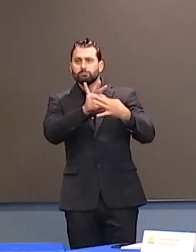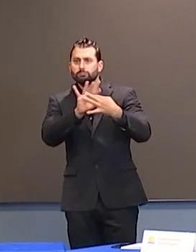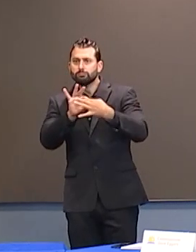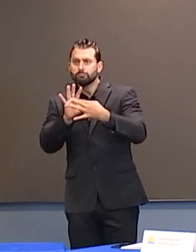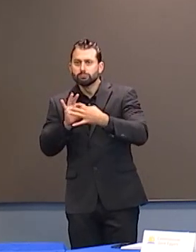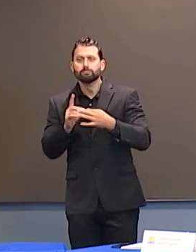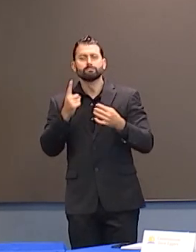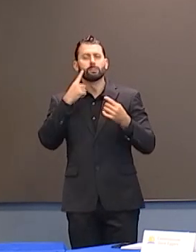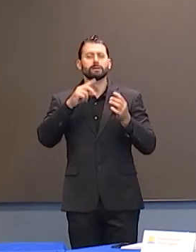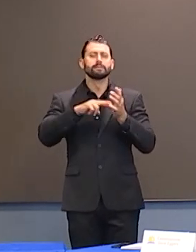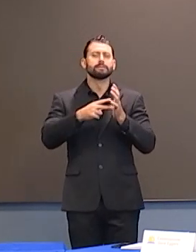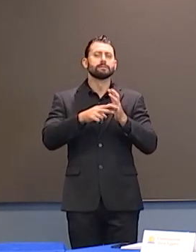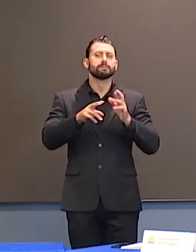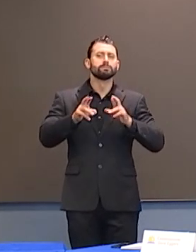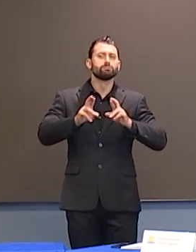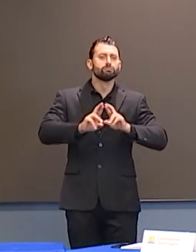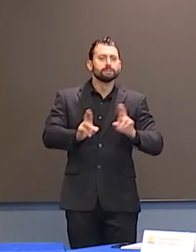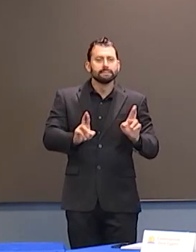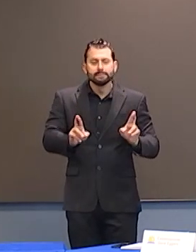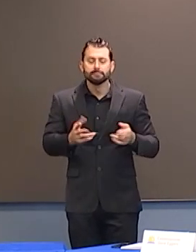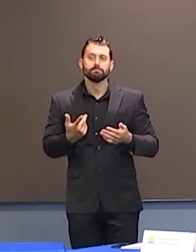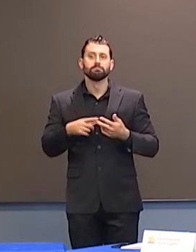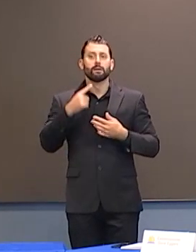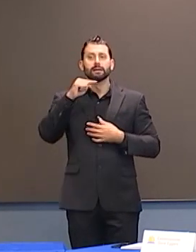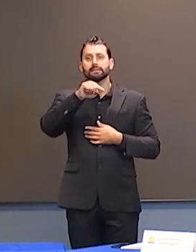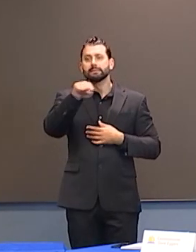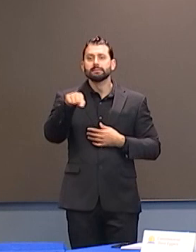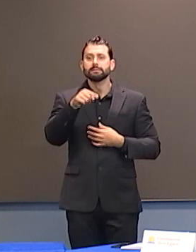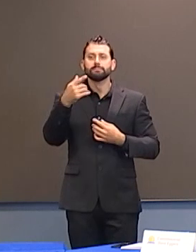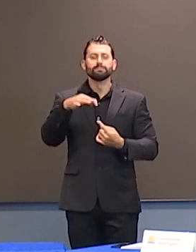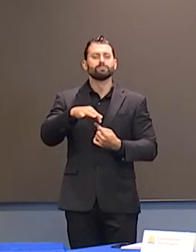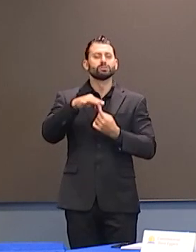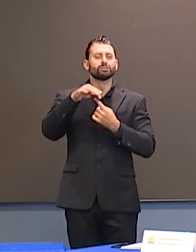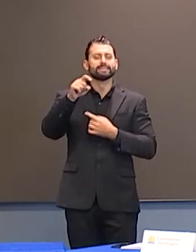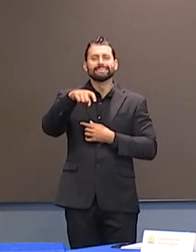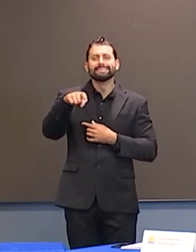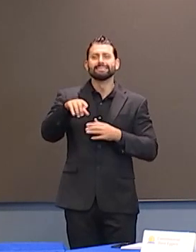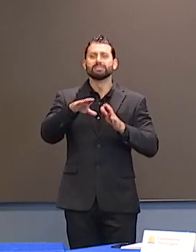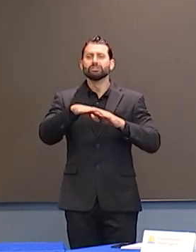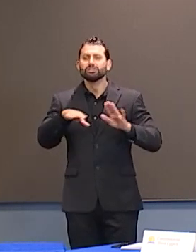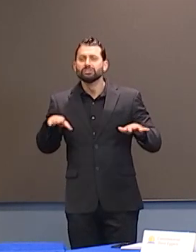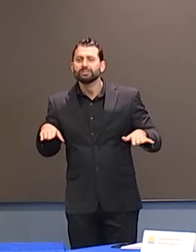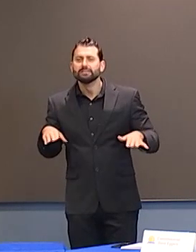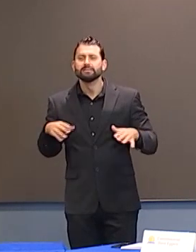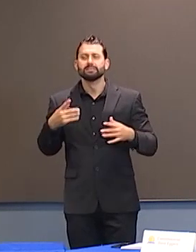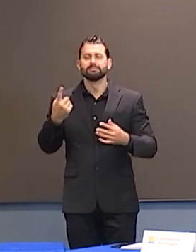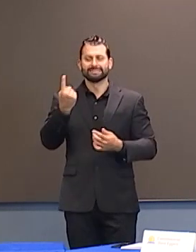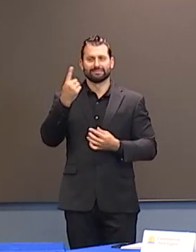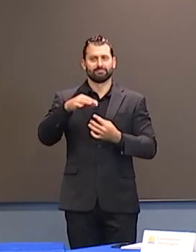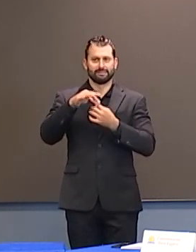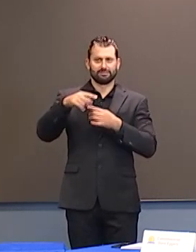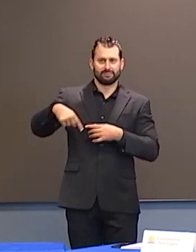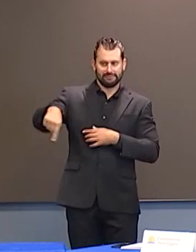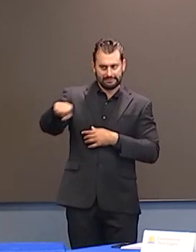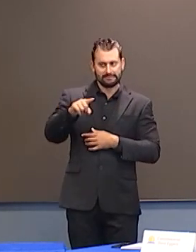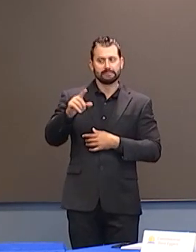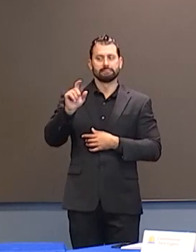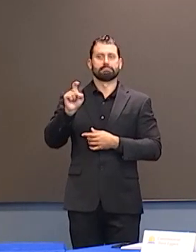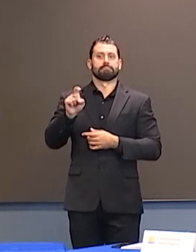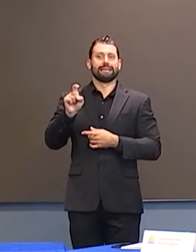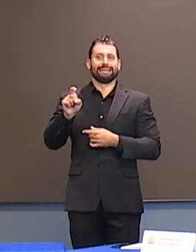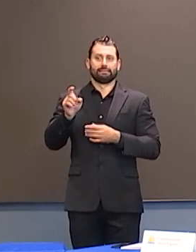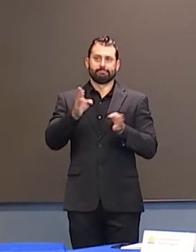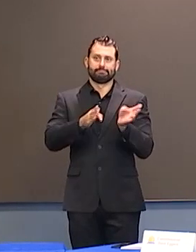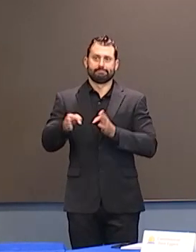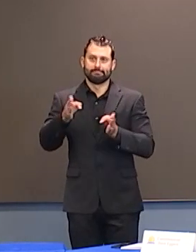because of the prep time needed for oxygen and all the things necessary. And so those are currently being prepped right now in coordination with the